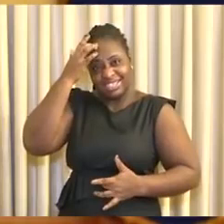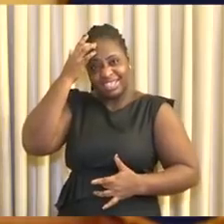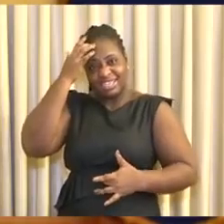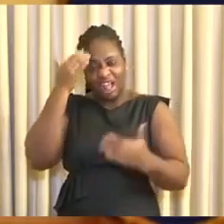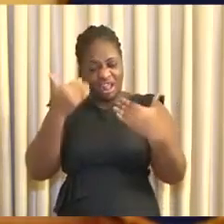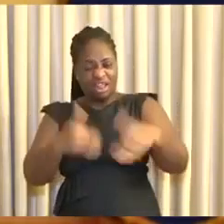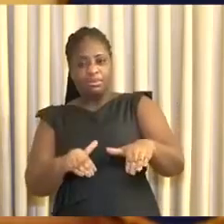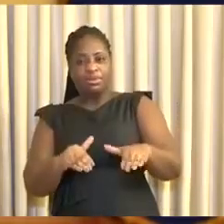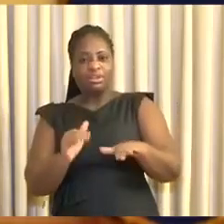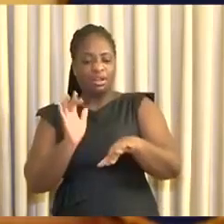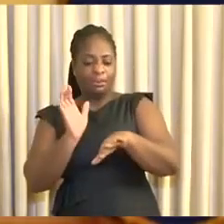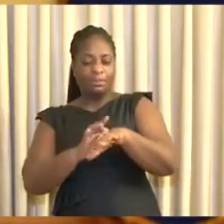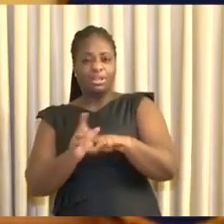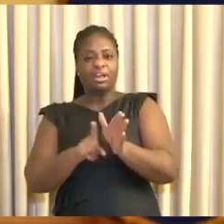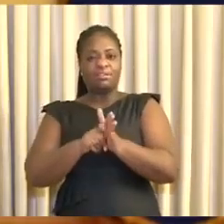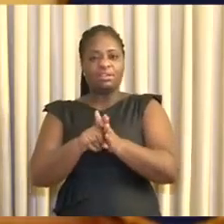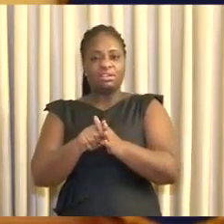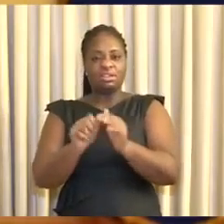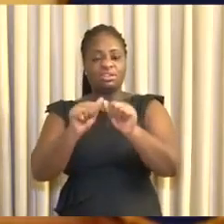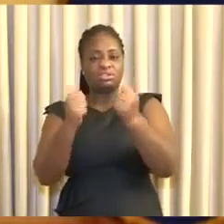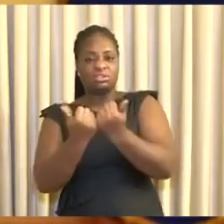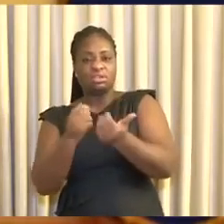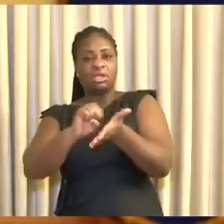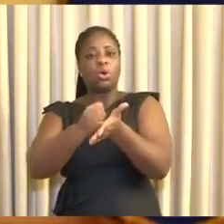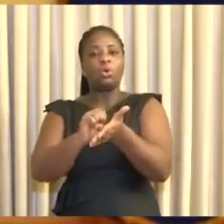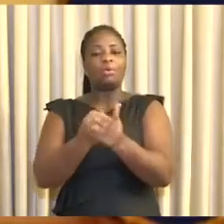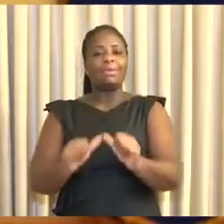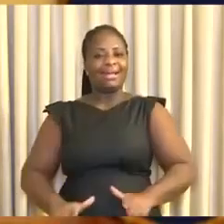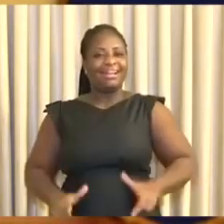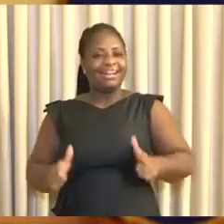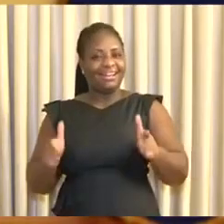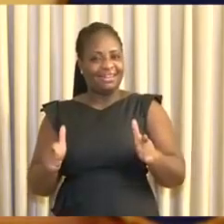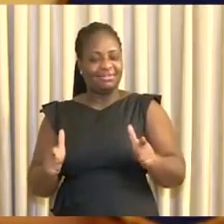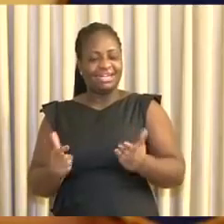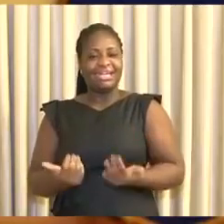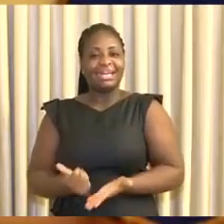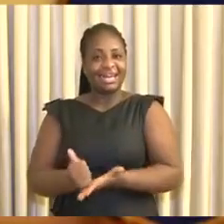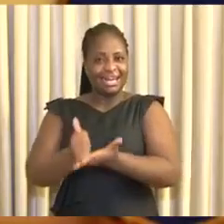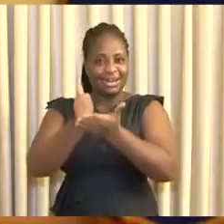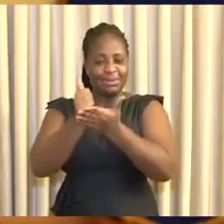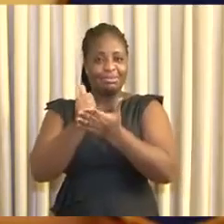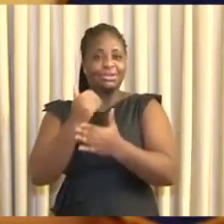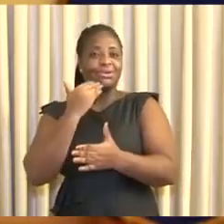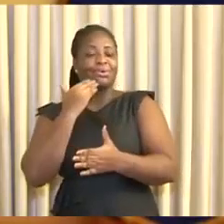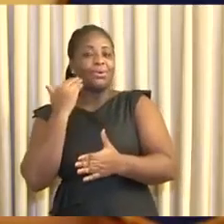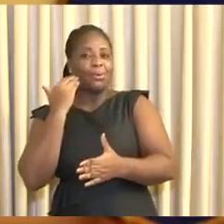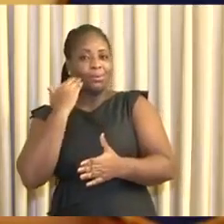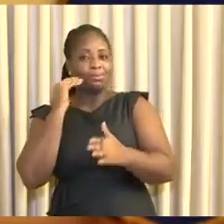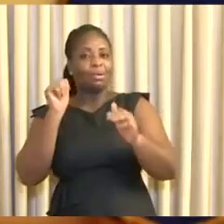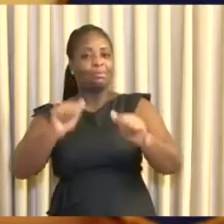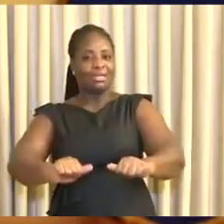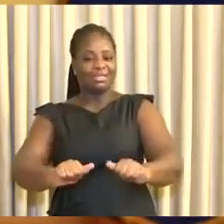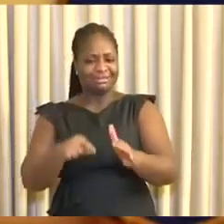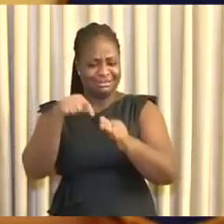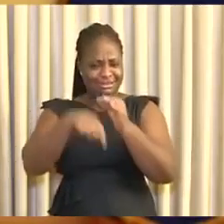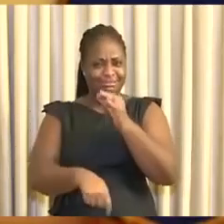the impact of the virus on social and economic life, and inspire the expansion of our domestic capability and